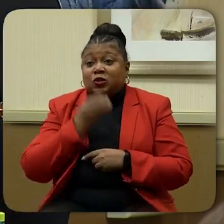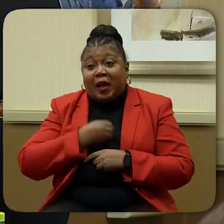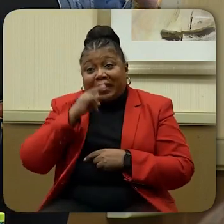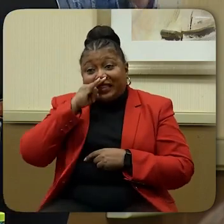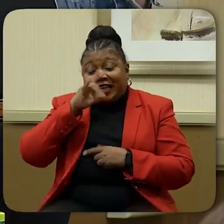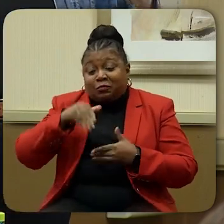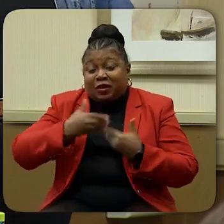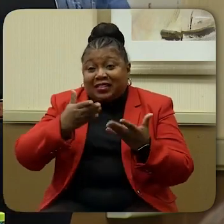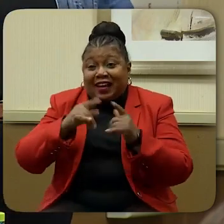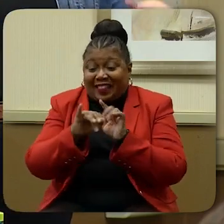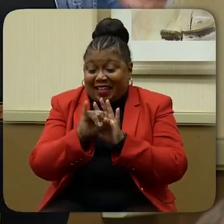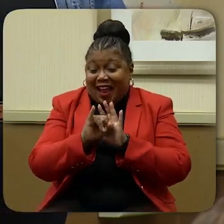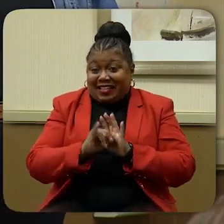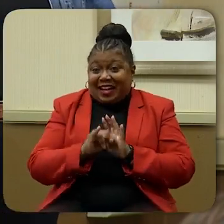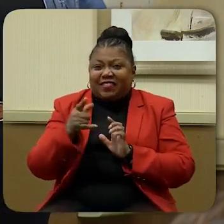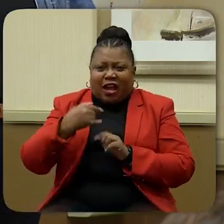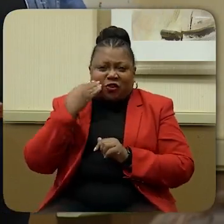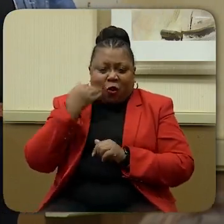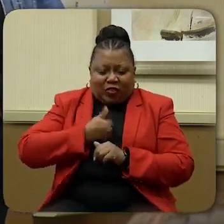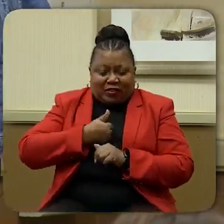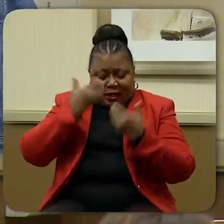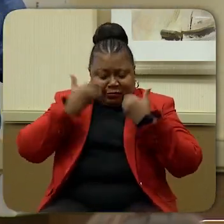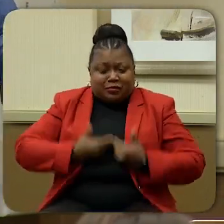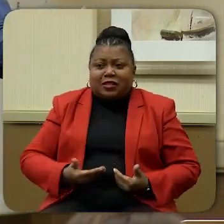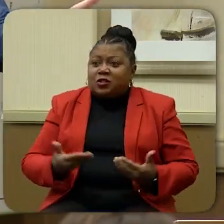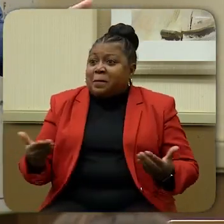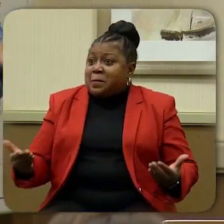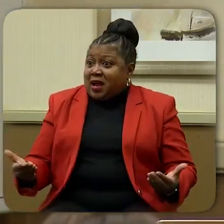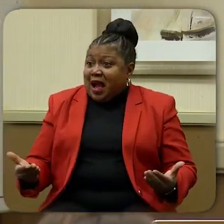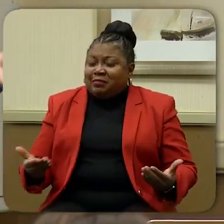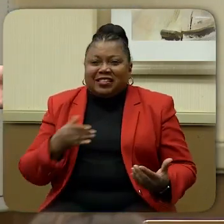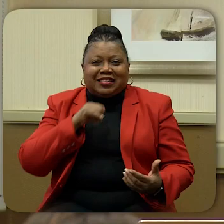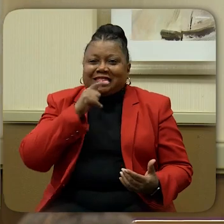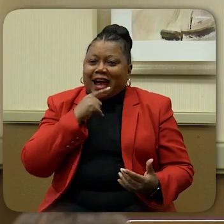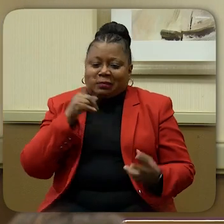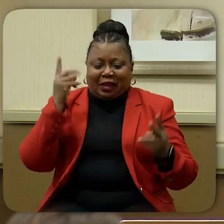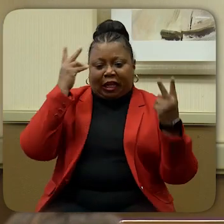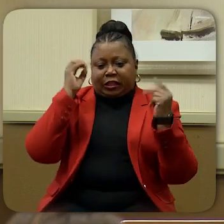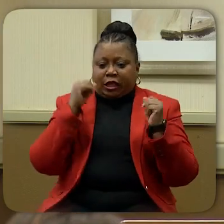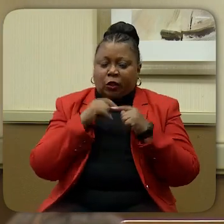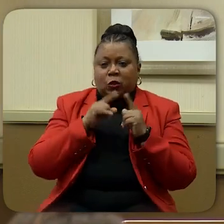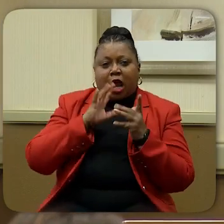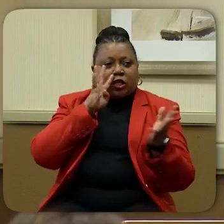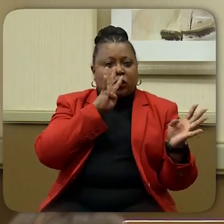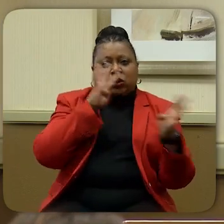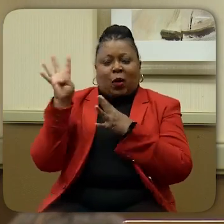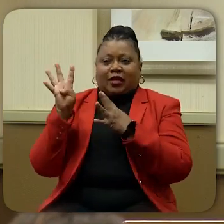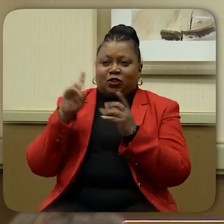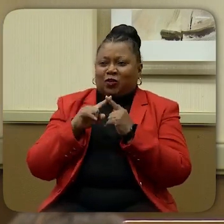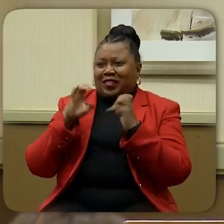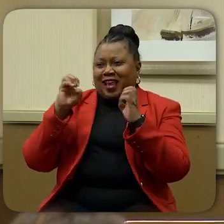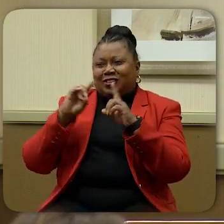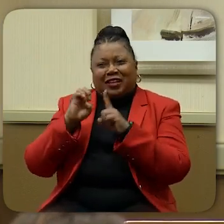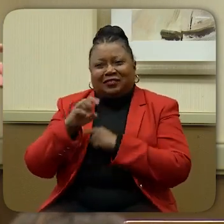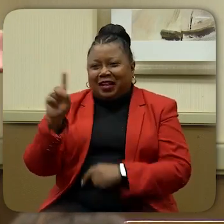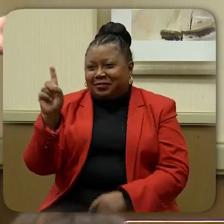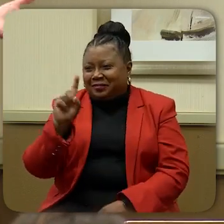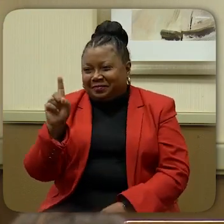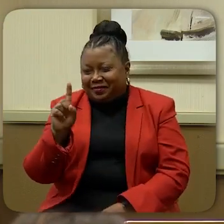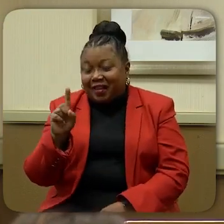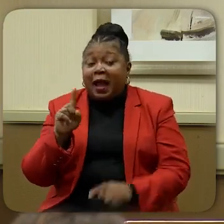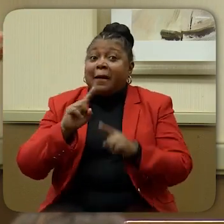kids presenting in the identity that they know themselves to be should not be considered a distraction to the educational